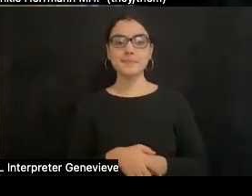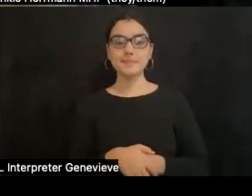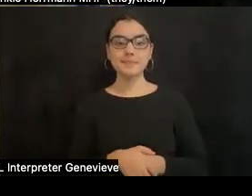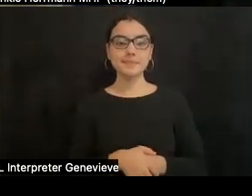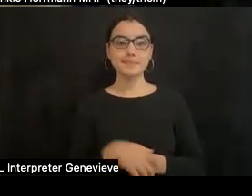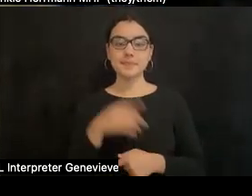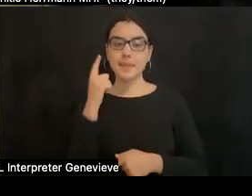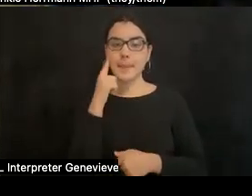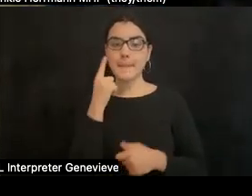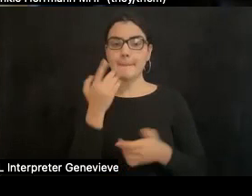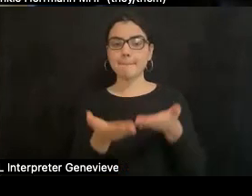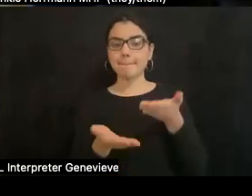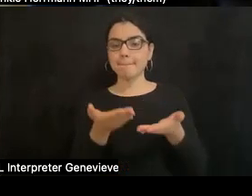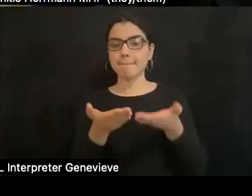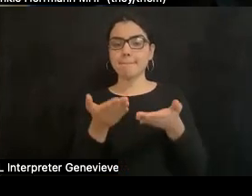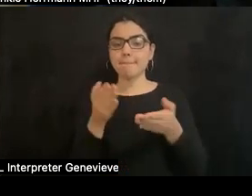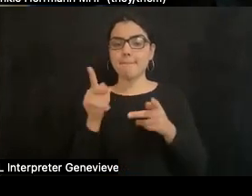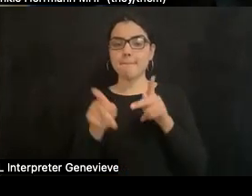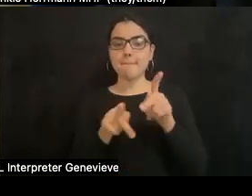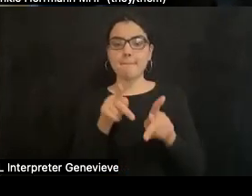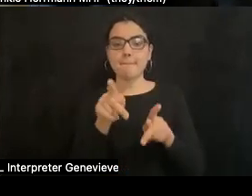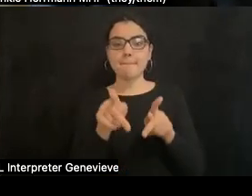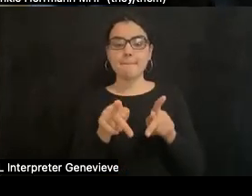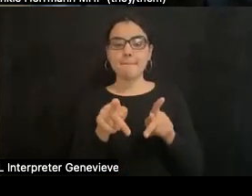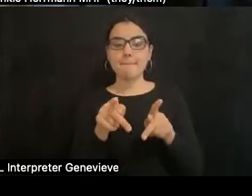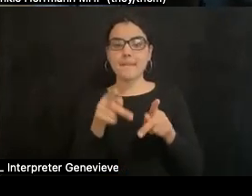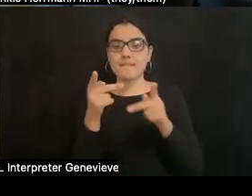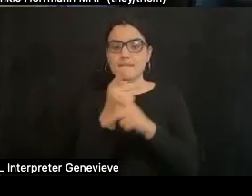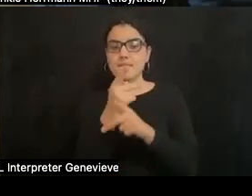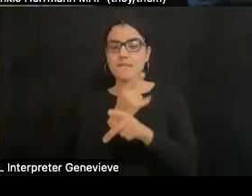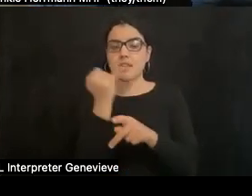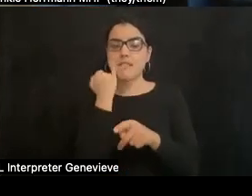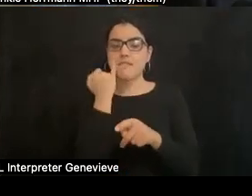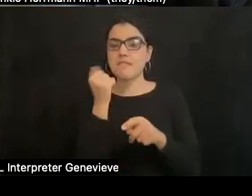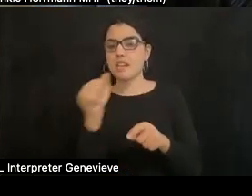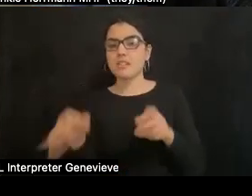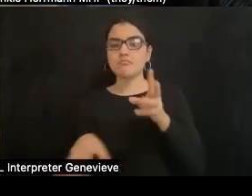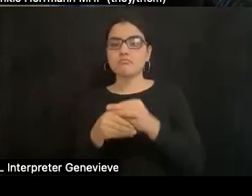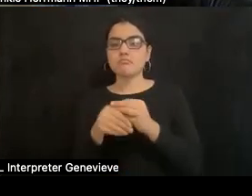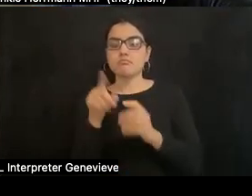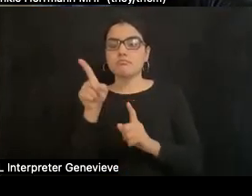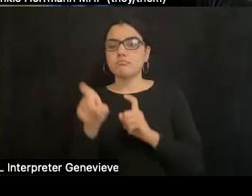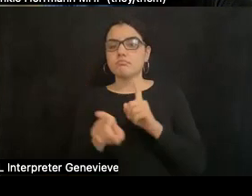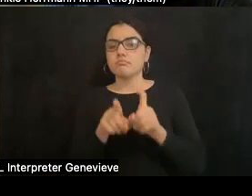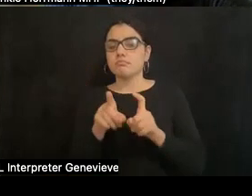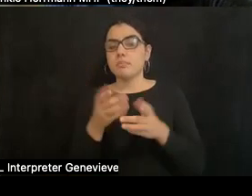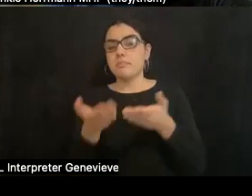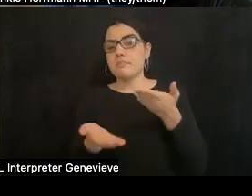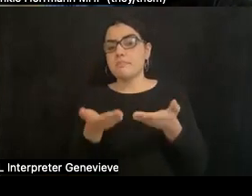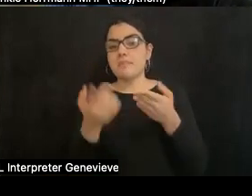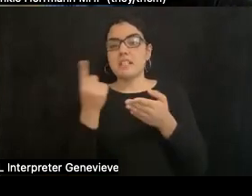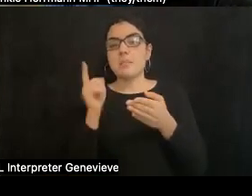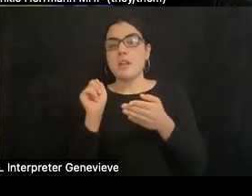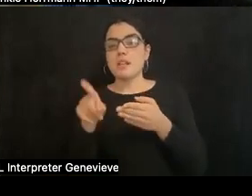think maybe while folks are sort of figuring out if they have additional questions, well, maybe somebody did